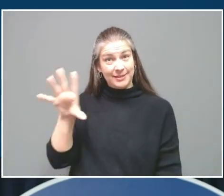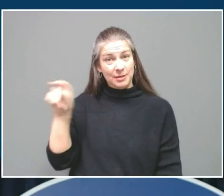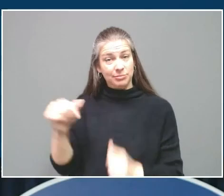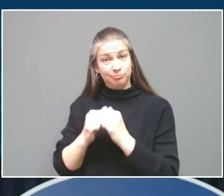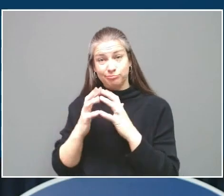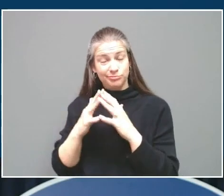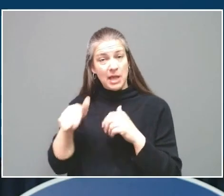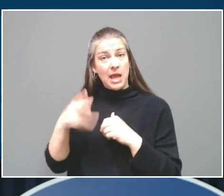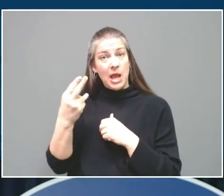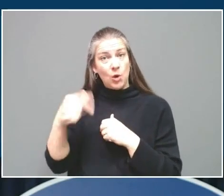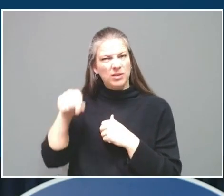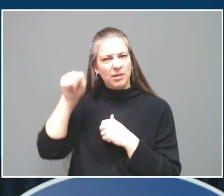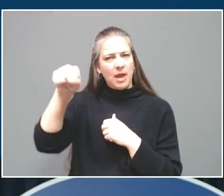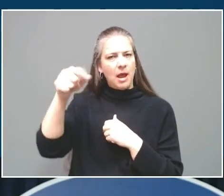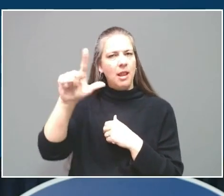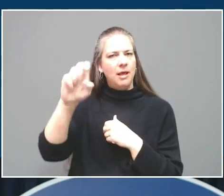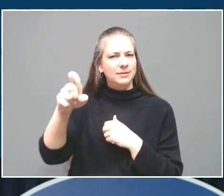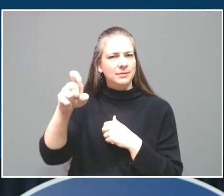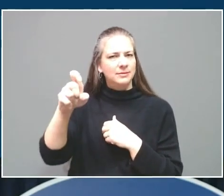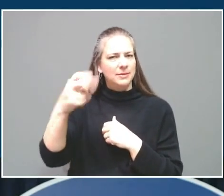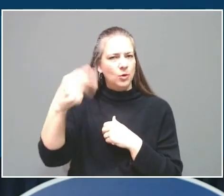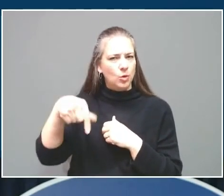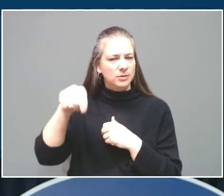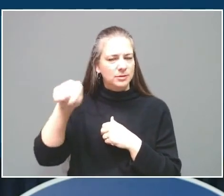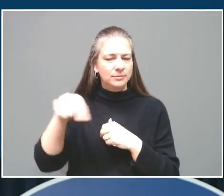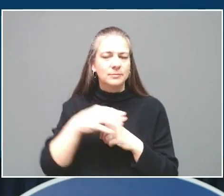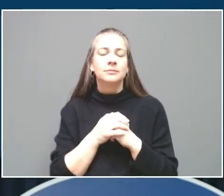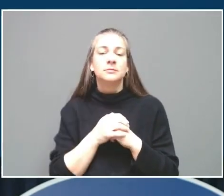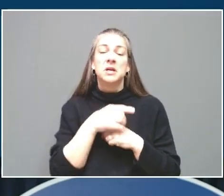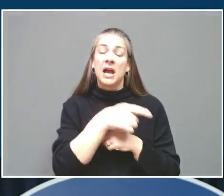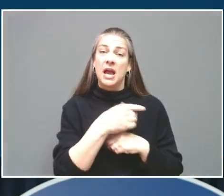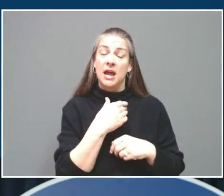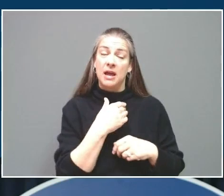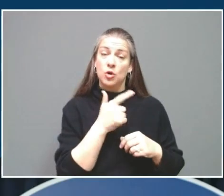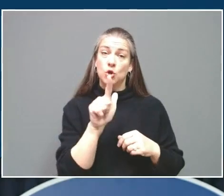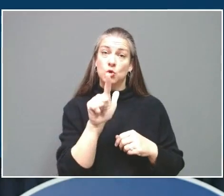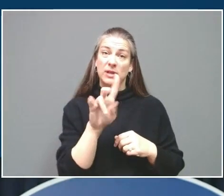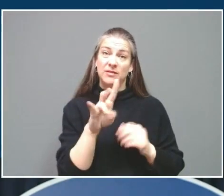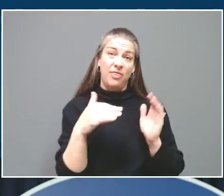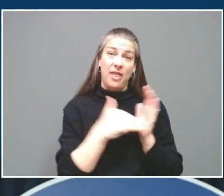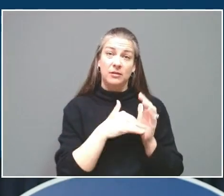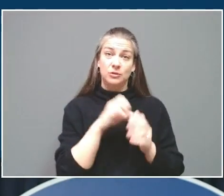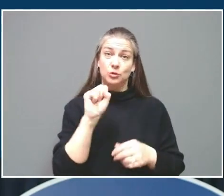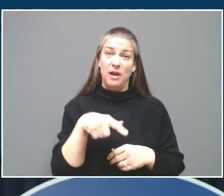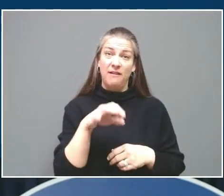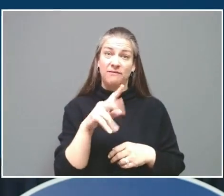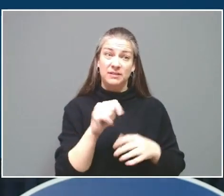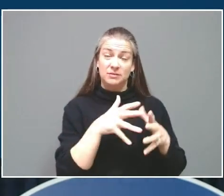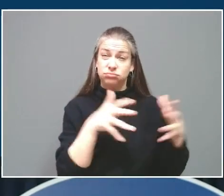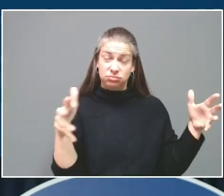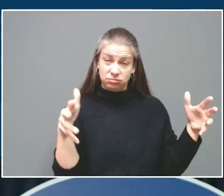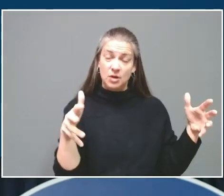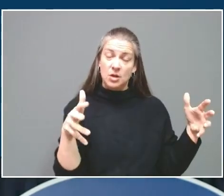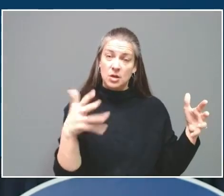in Lexington. This latest investment is converting 20,000 square feet of floor space into manufacturing space on Mercer